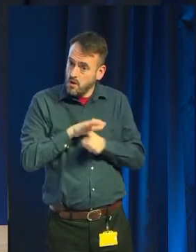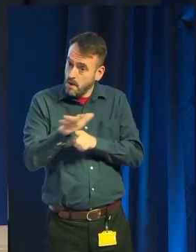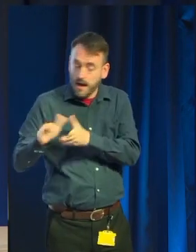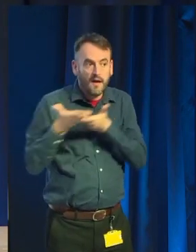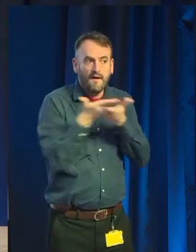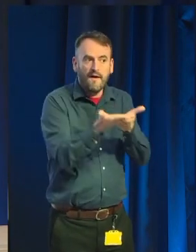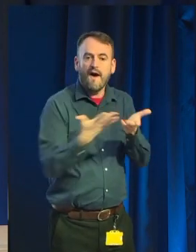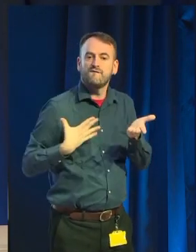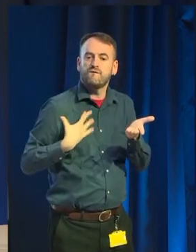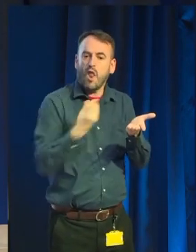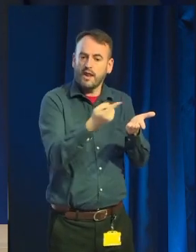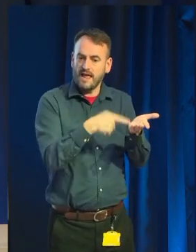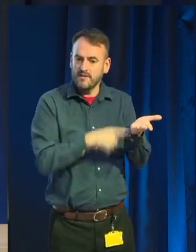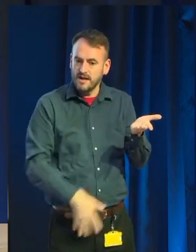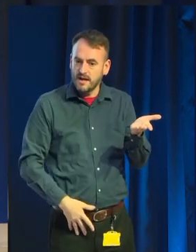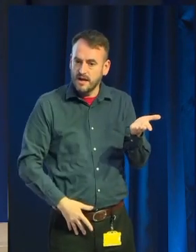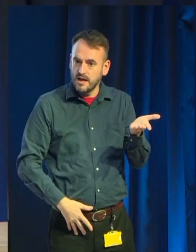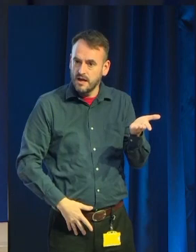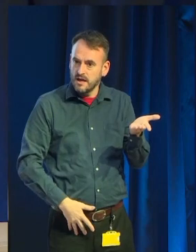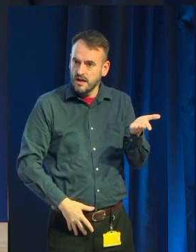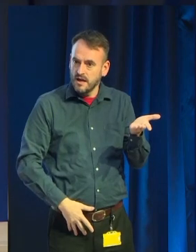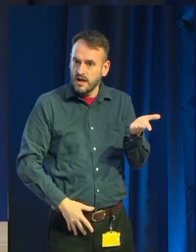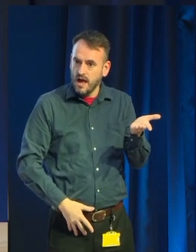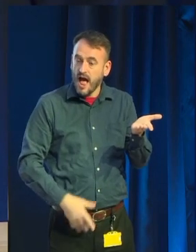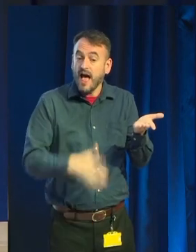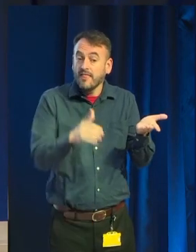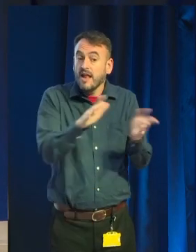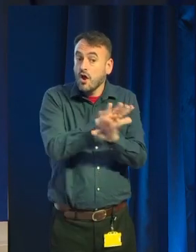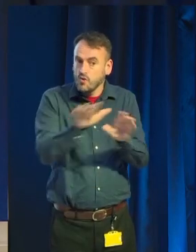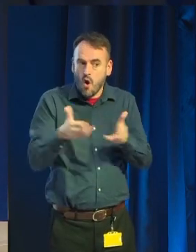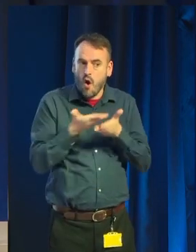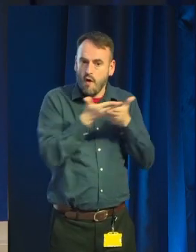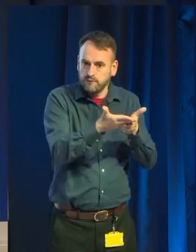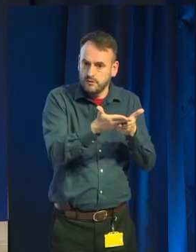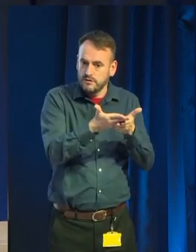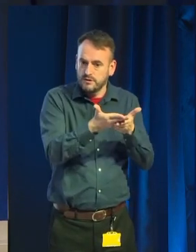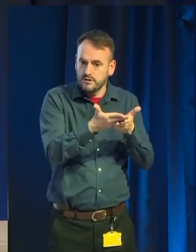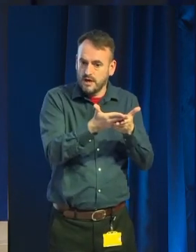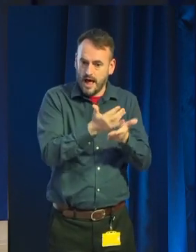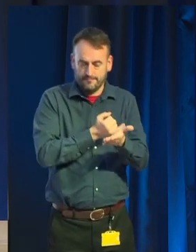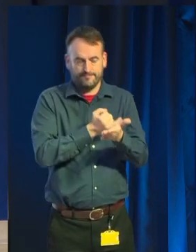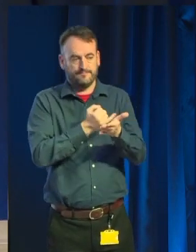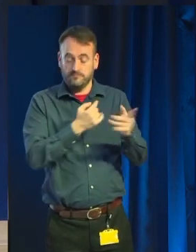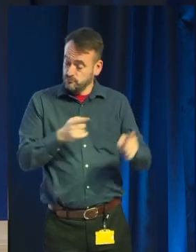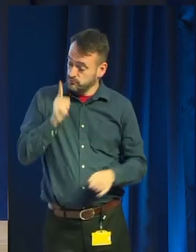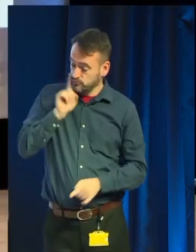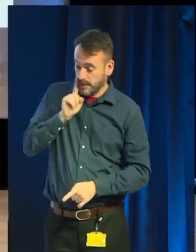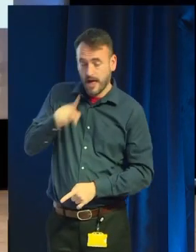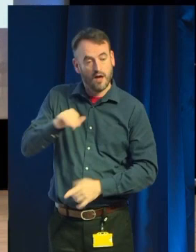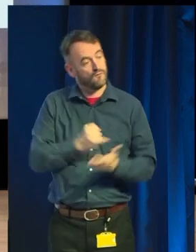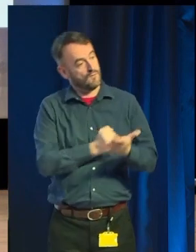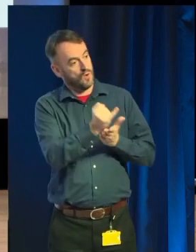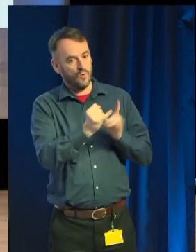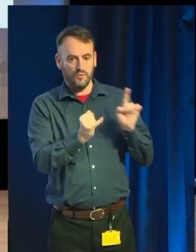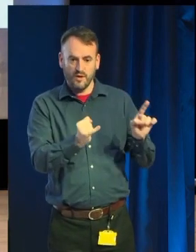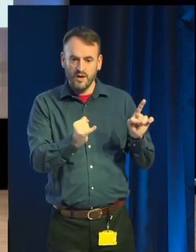it's not, I was very careful not to embellish the experience, which means that there